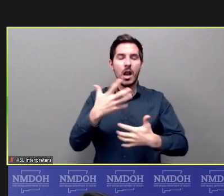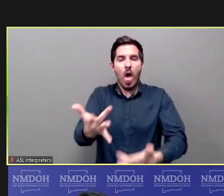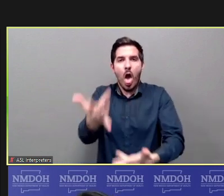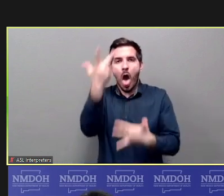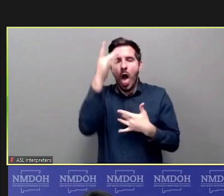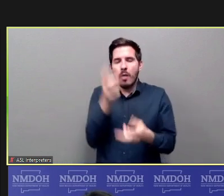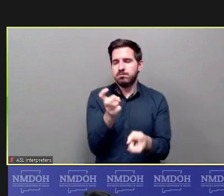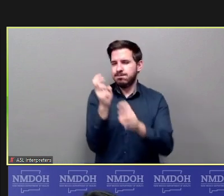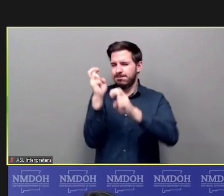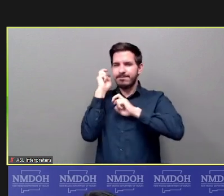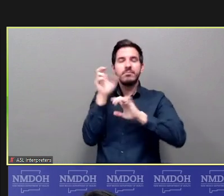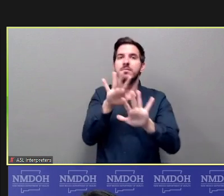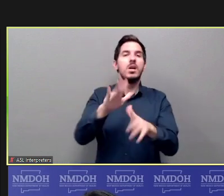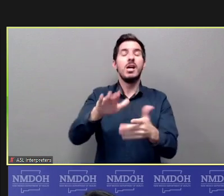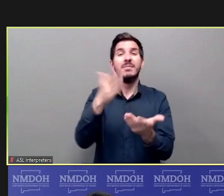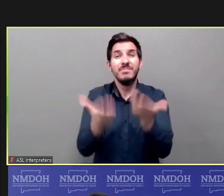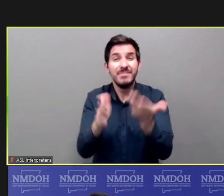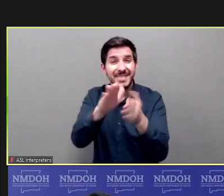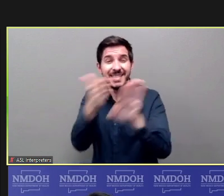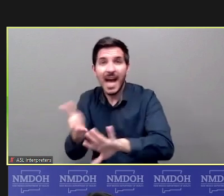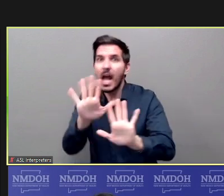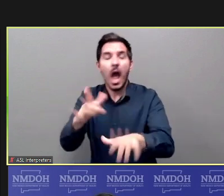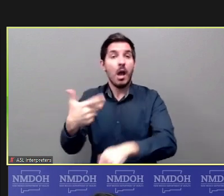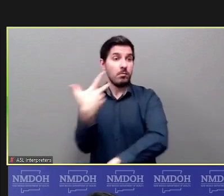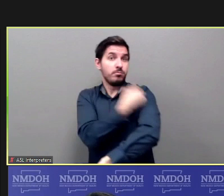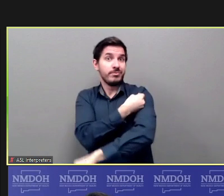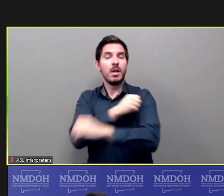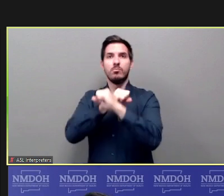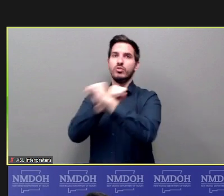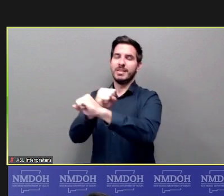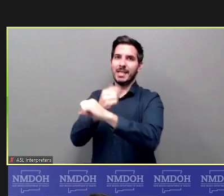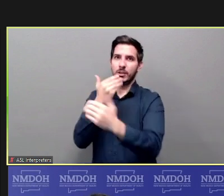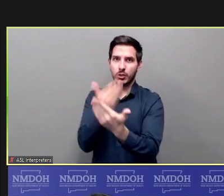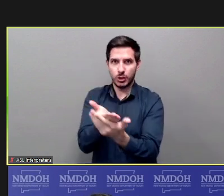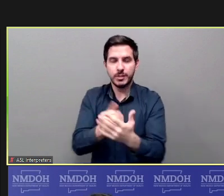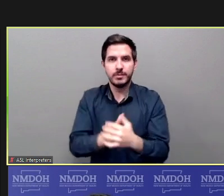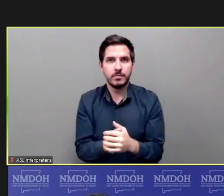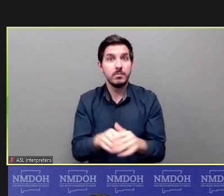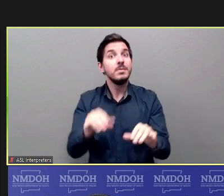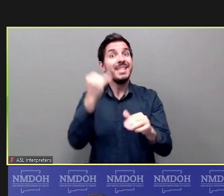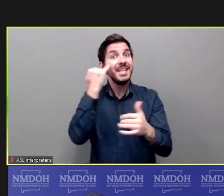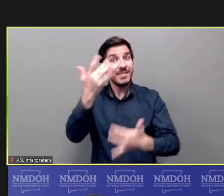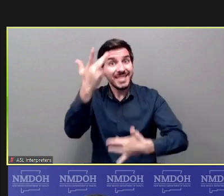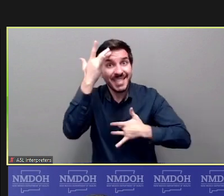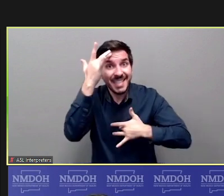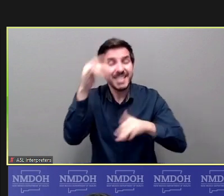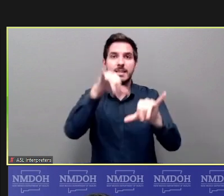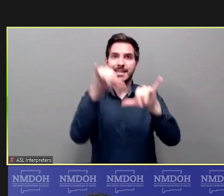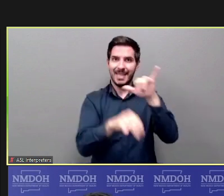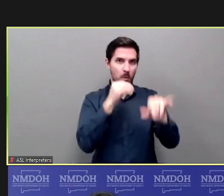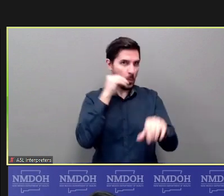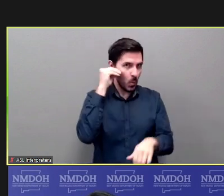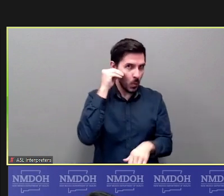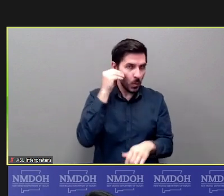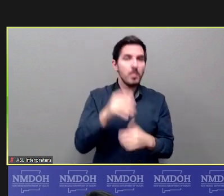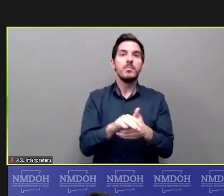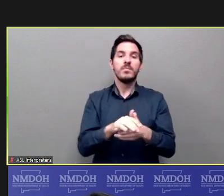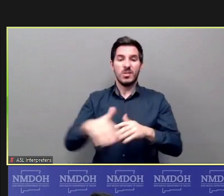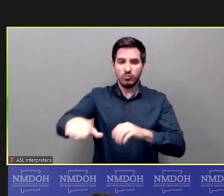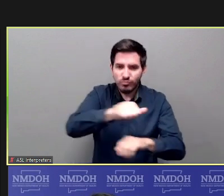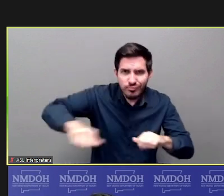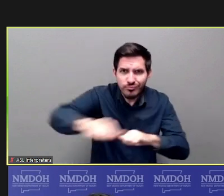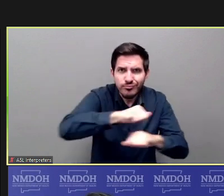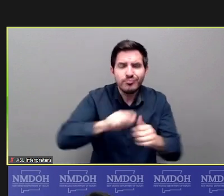you can. Stay home when you're sick. Wash your hands a lot when you're sick and wipe down surfaces so you don't get the rest